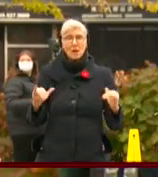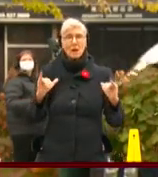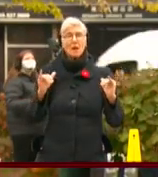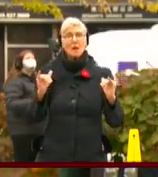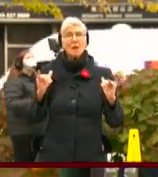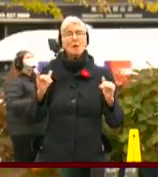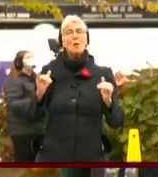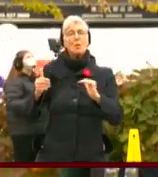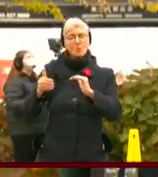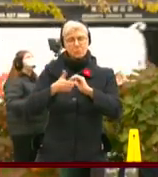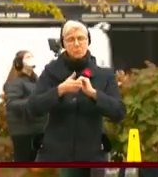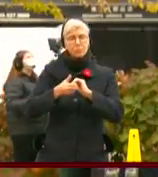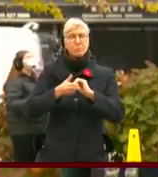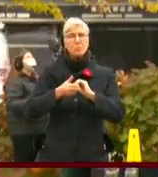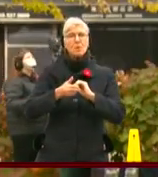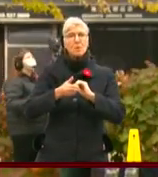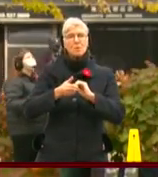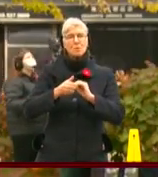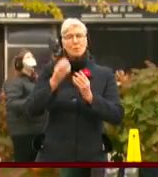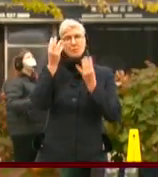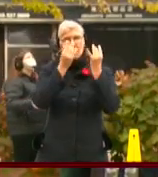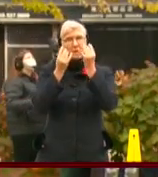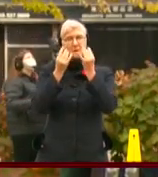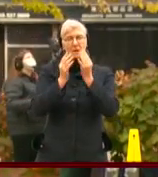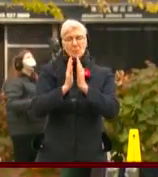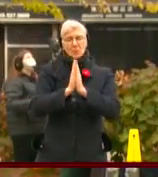in this moment of reflection and prayer.